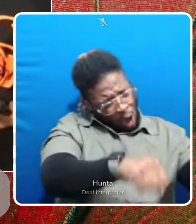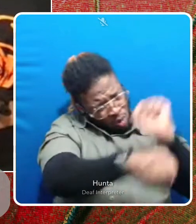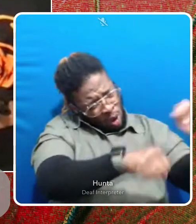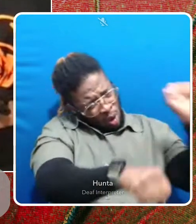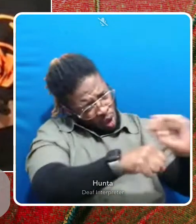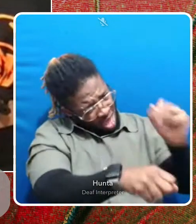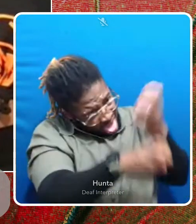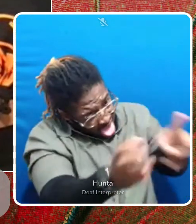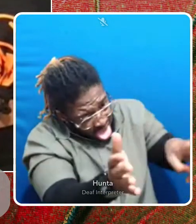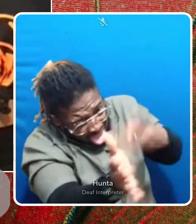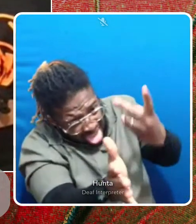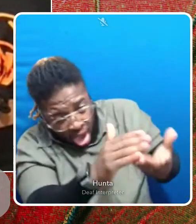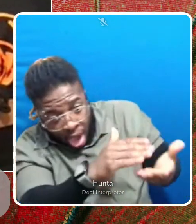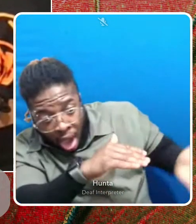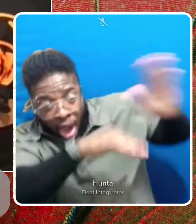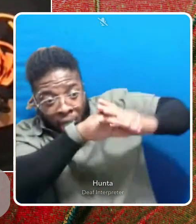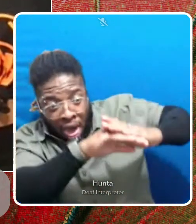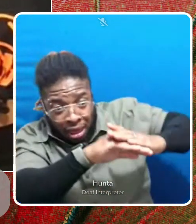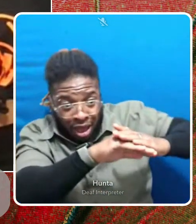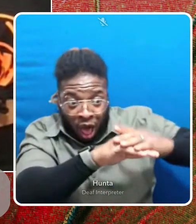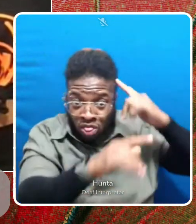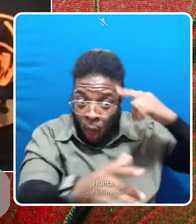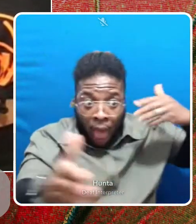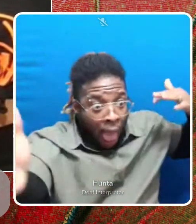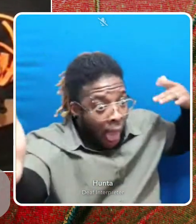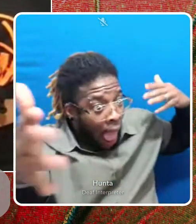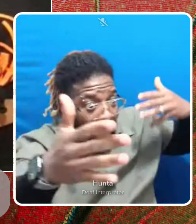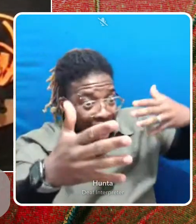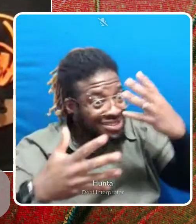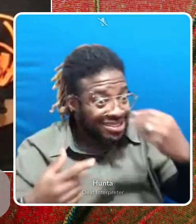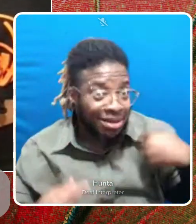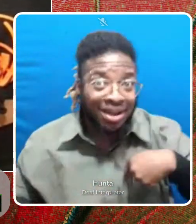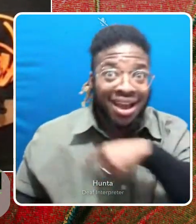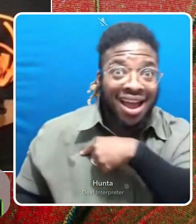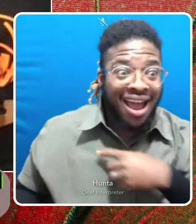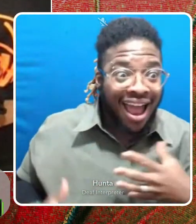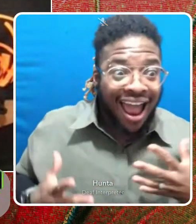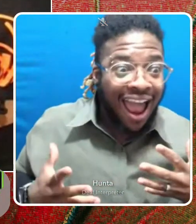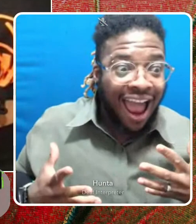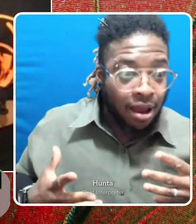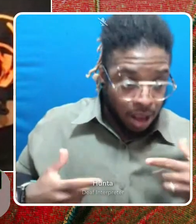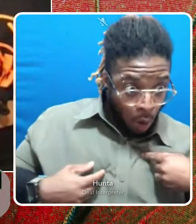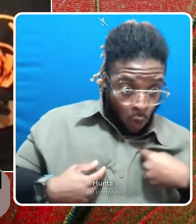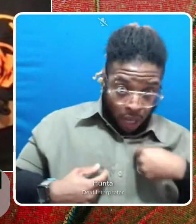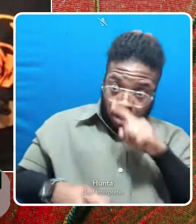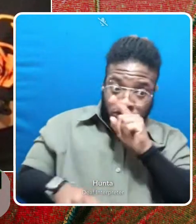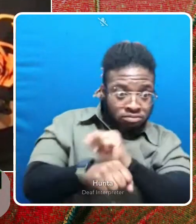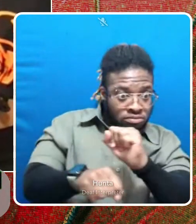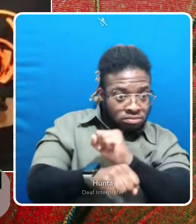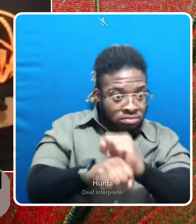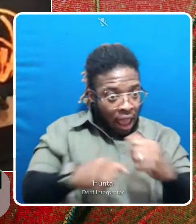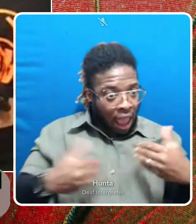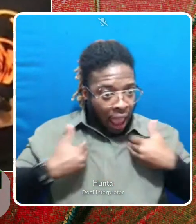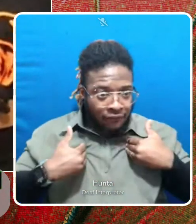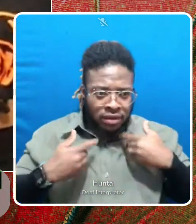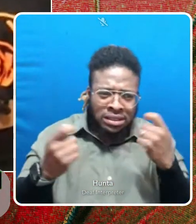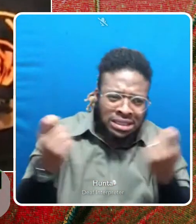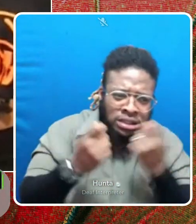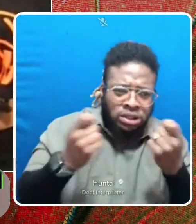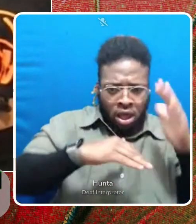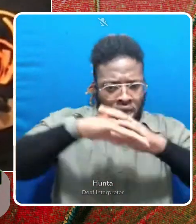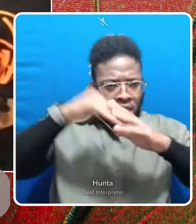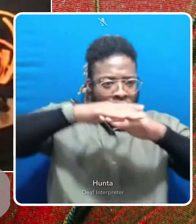same. Every girl looks the same. Because being covered in cinders is better than being black. My life isn't a fairy tale. But to Disney, it's